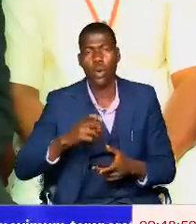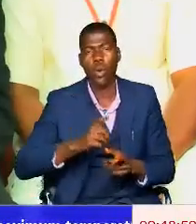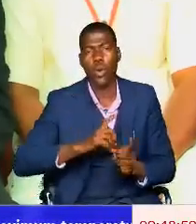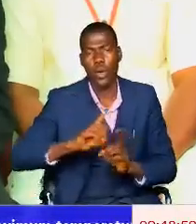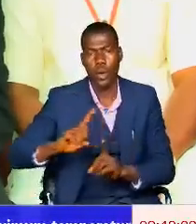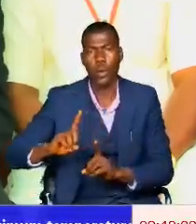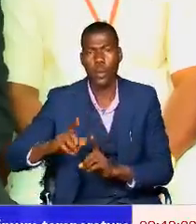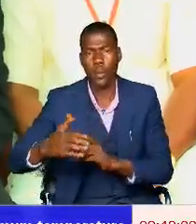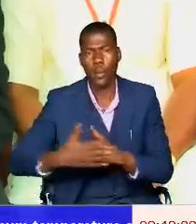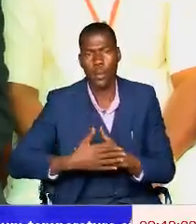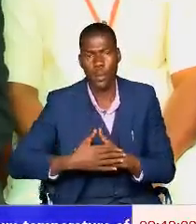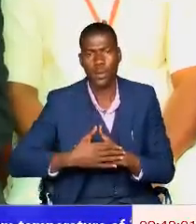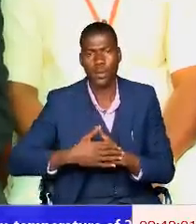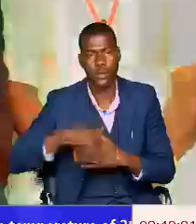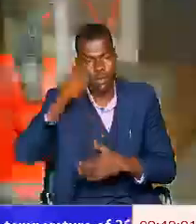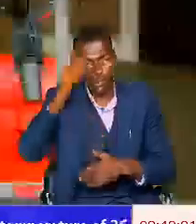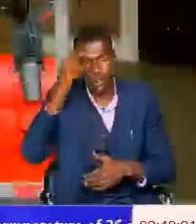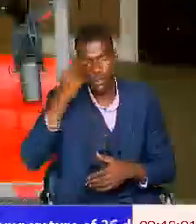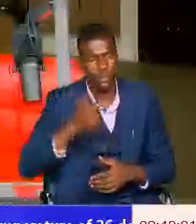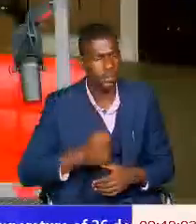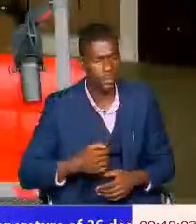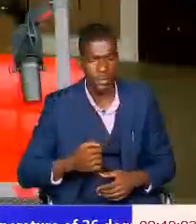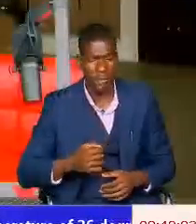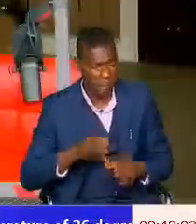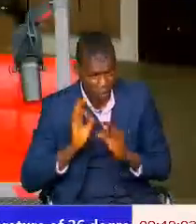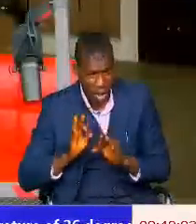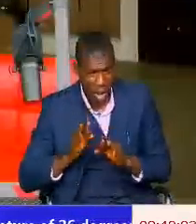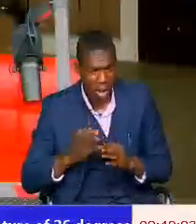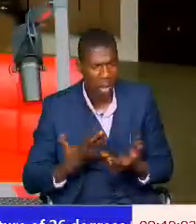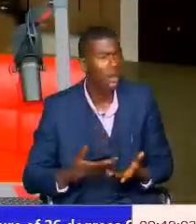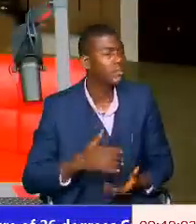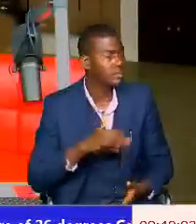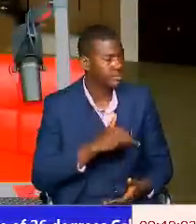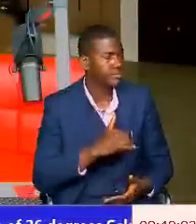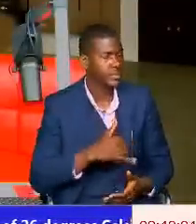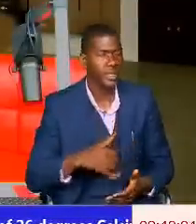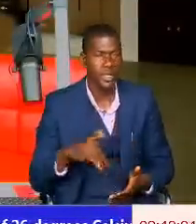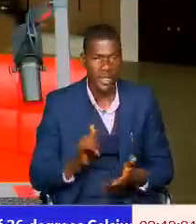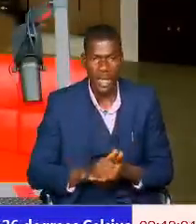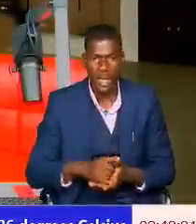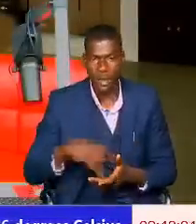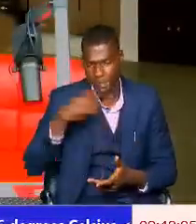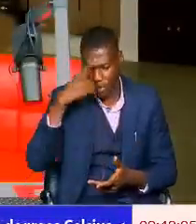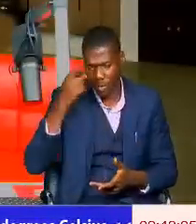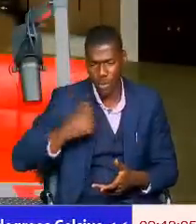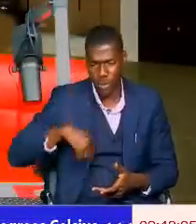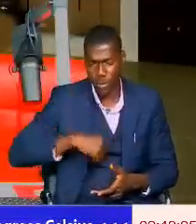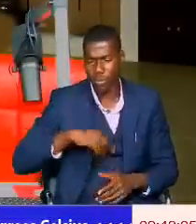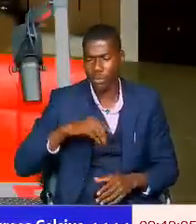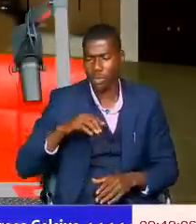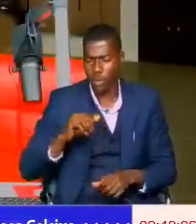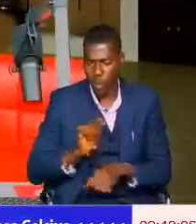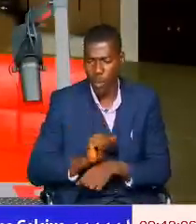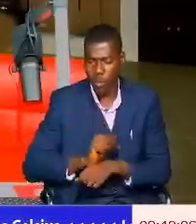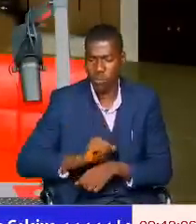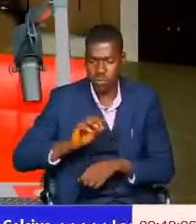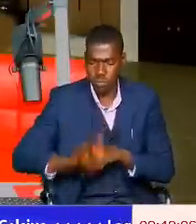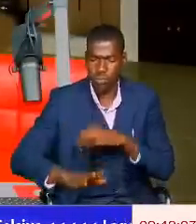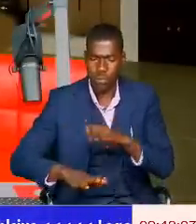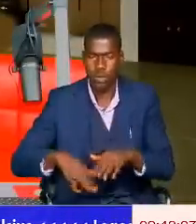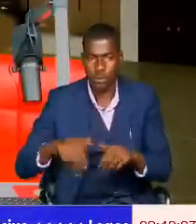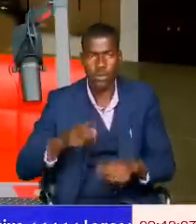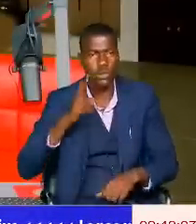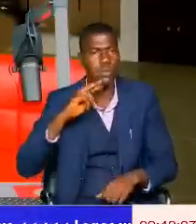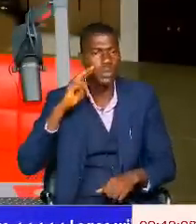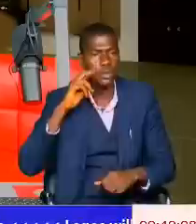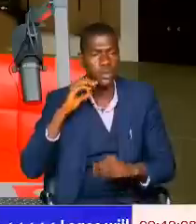try. You try. Where? That is because we are working towards moving Nigeria to